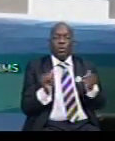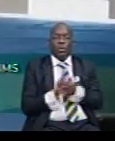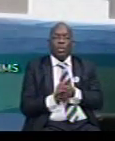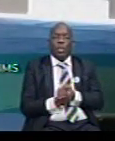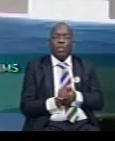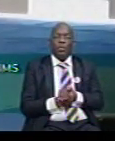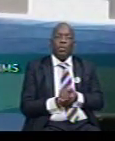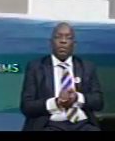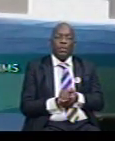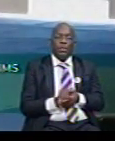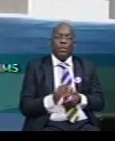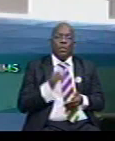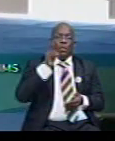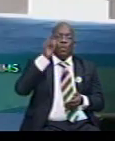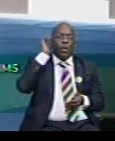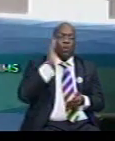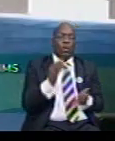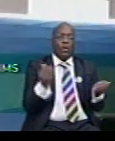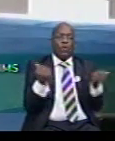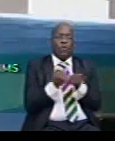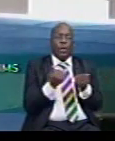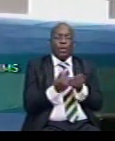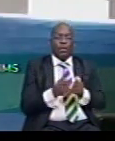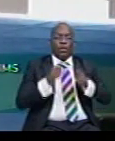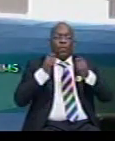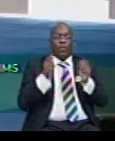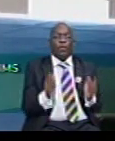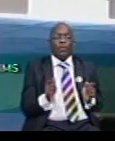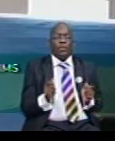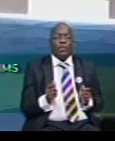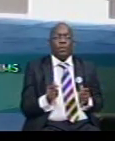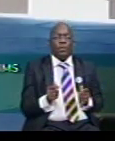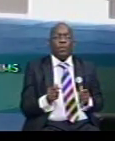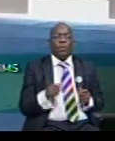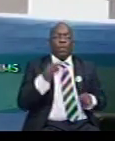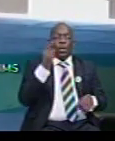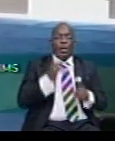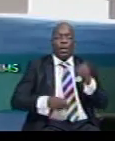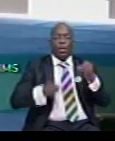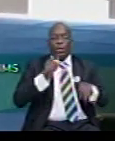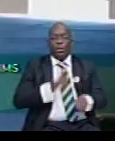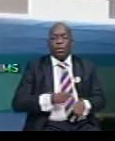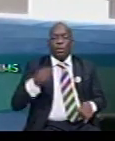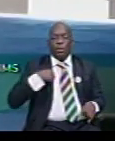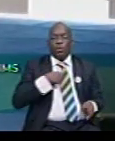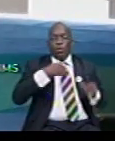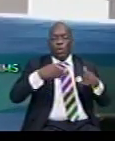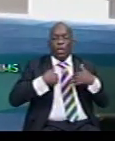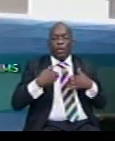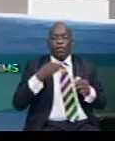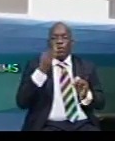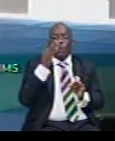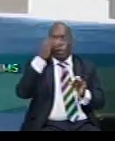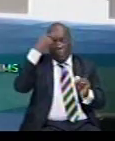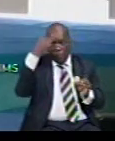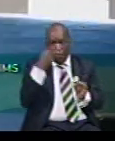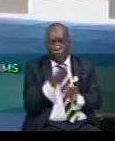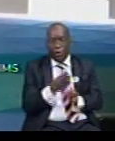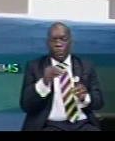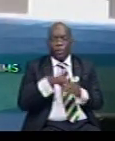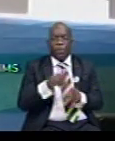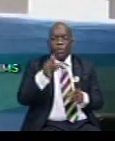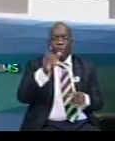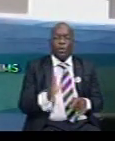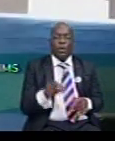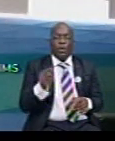avenge speedily. That is when we pray at this end time and we have faith in God, the Lord will answer,